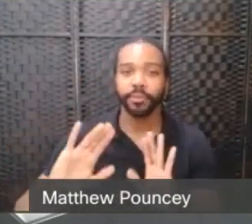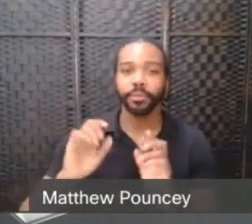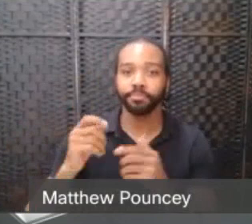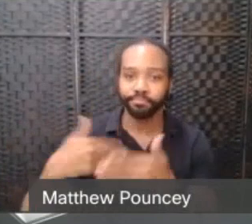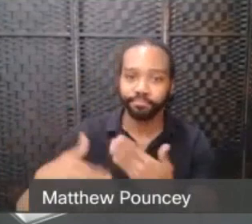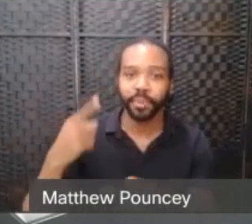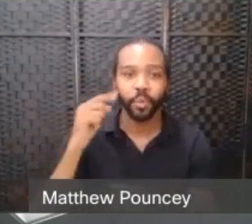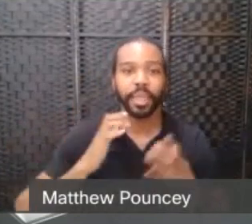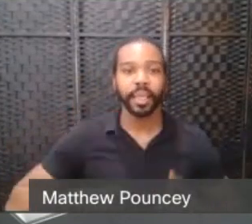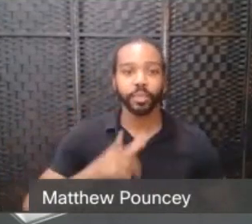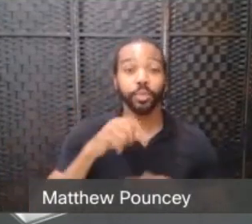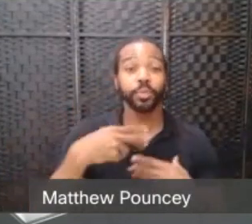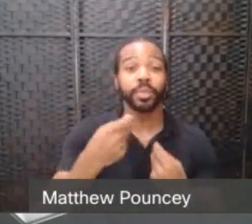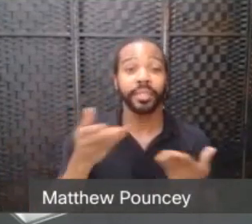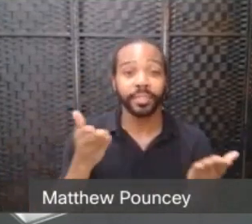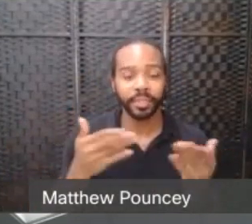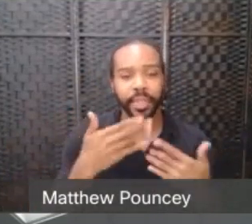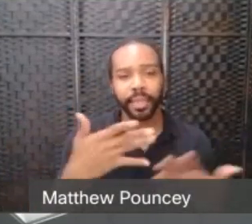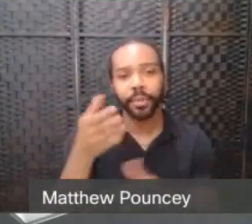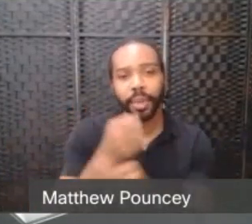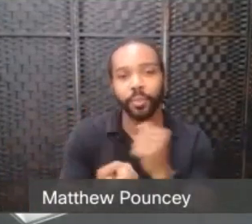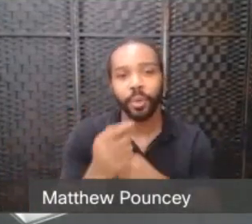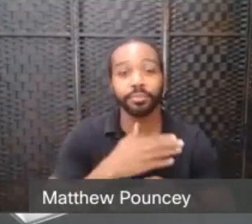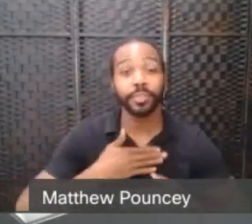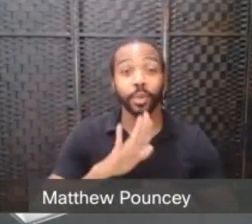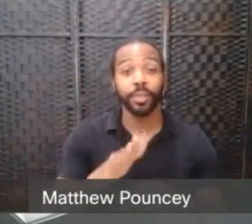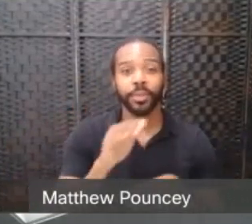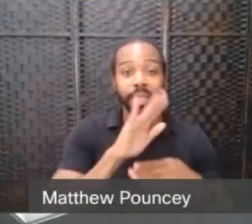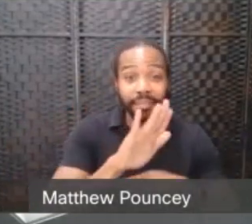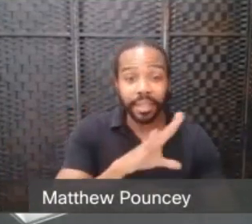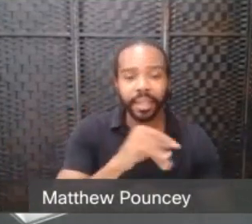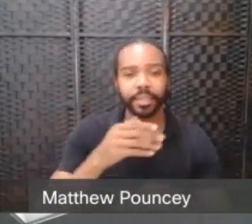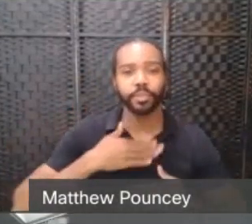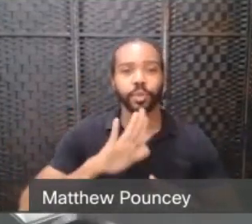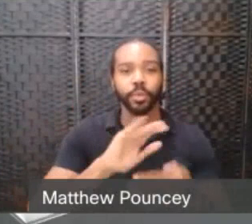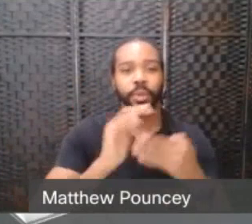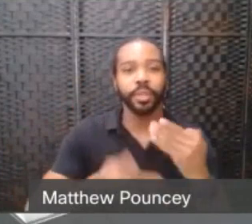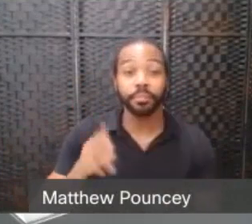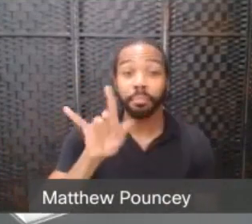serve. Thank you, everyone. Have a great evening, great weekend. Goodbye.